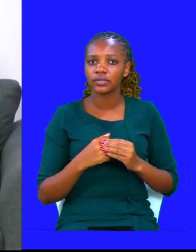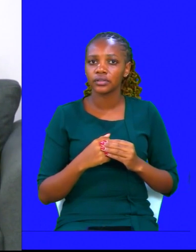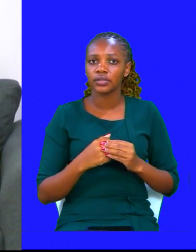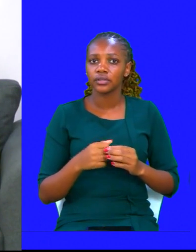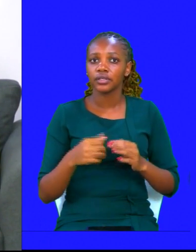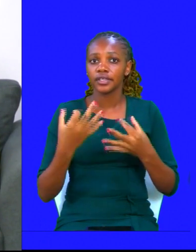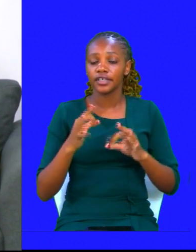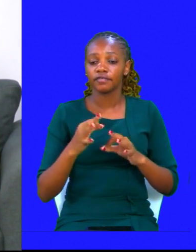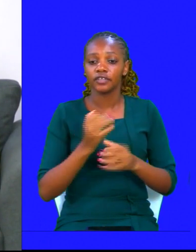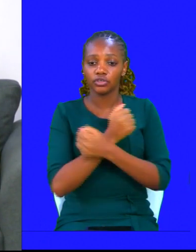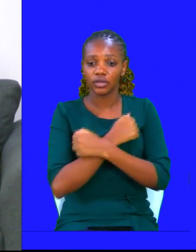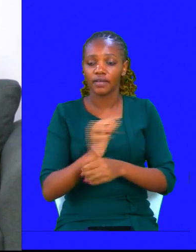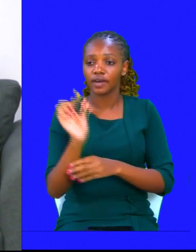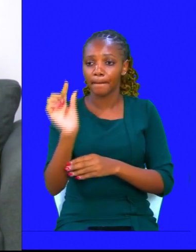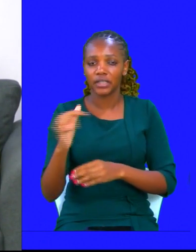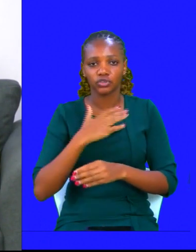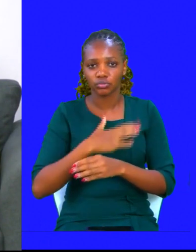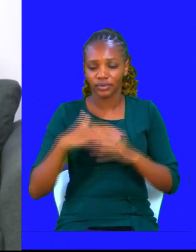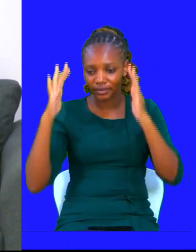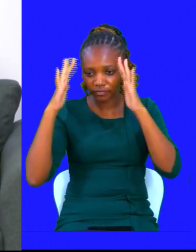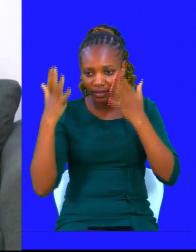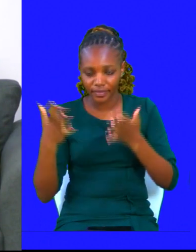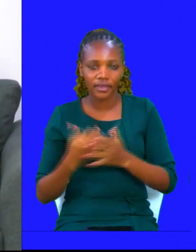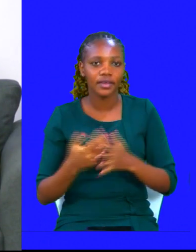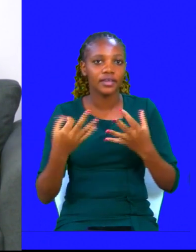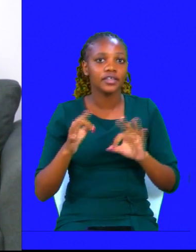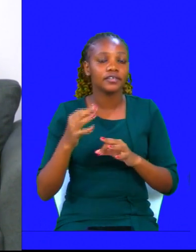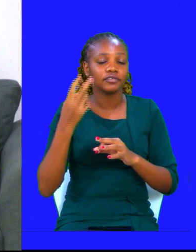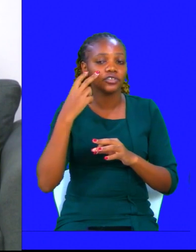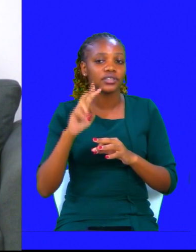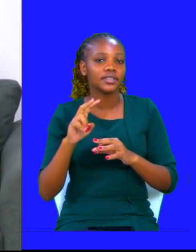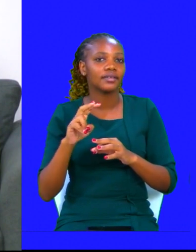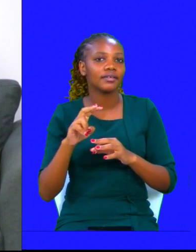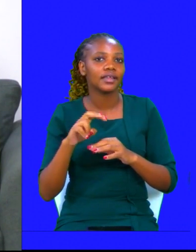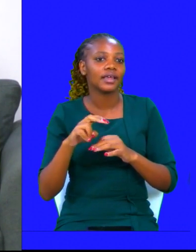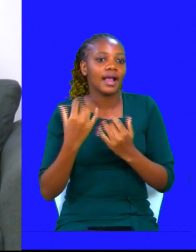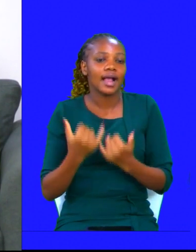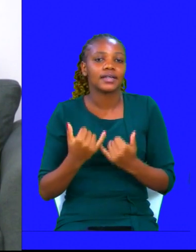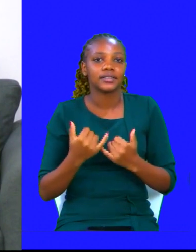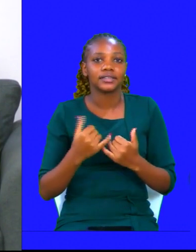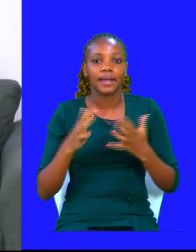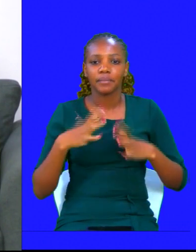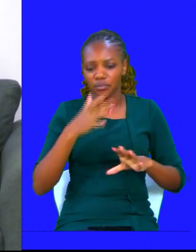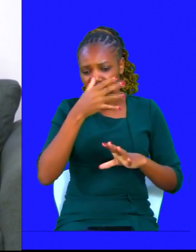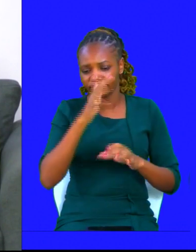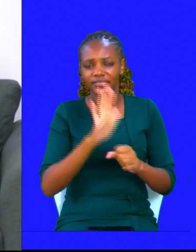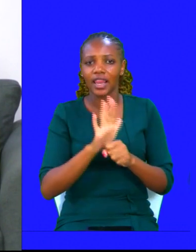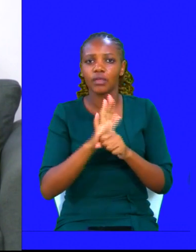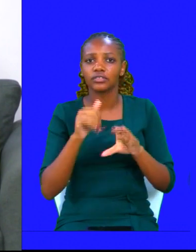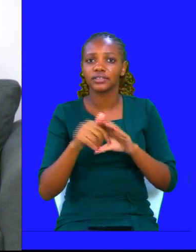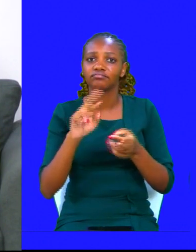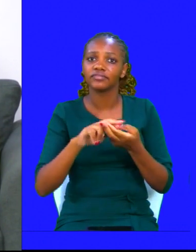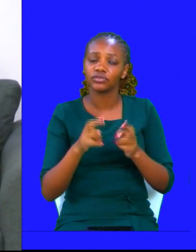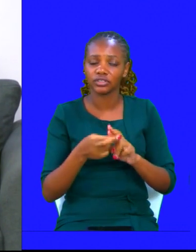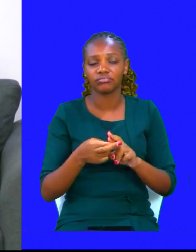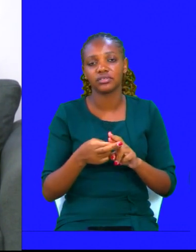them. If you look at the men in the society now, cheating has become a normality to the point they are competing who's doing it better. So at